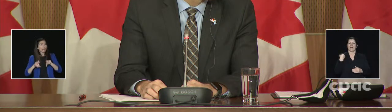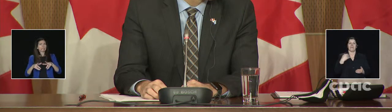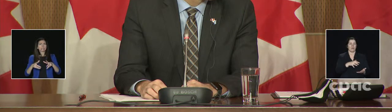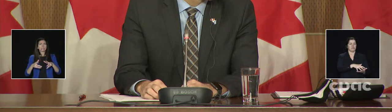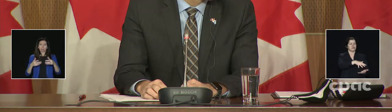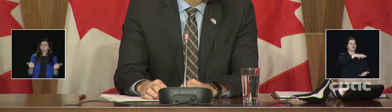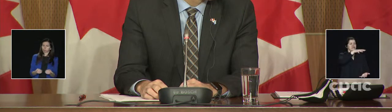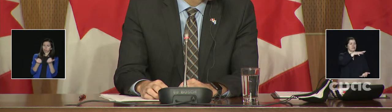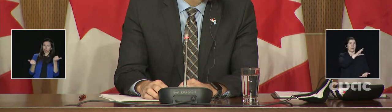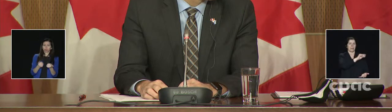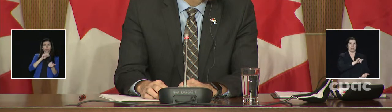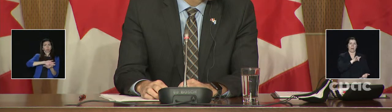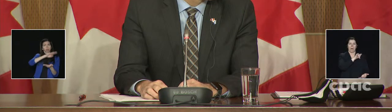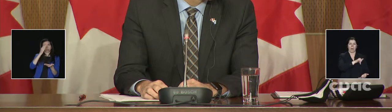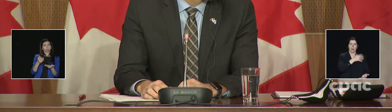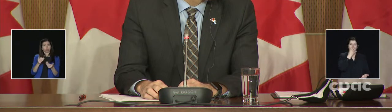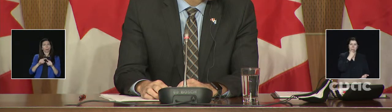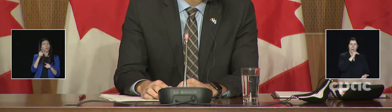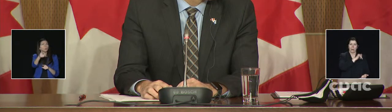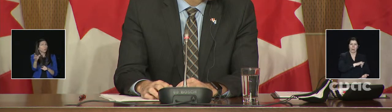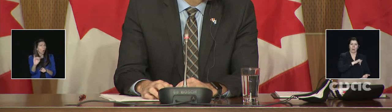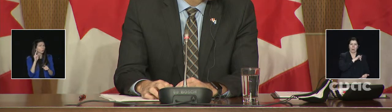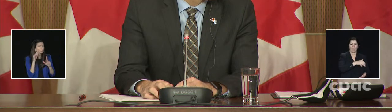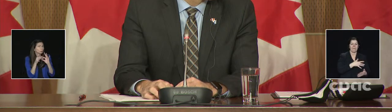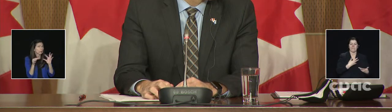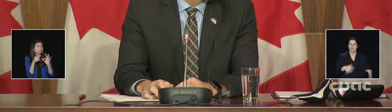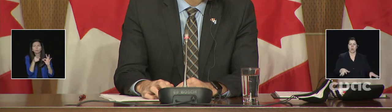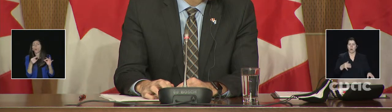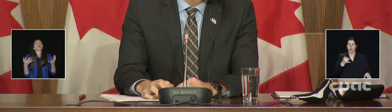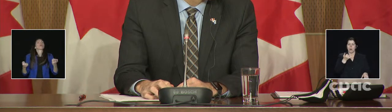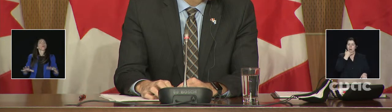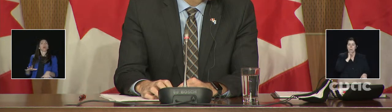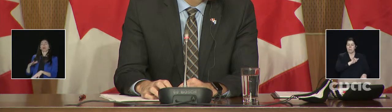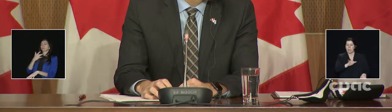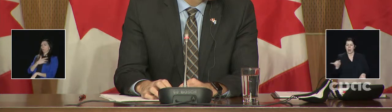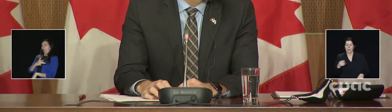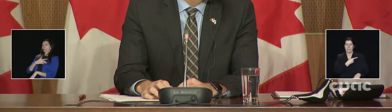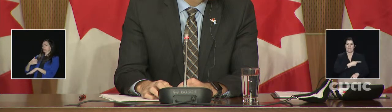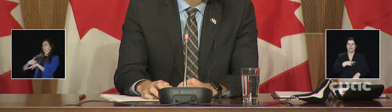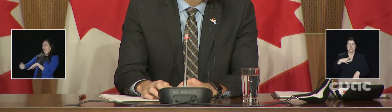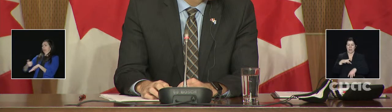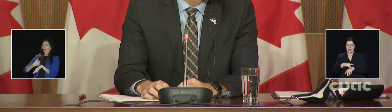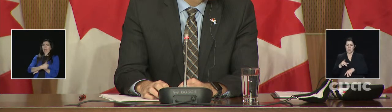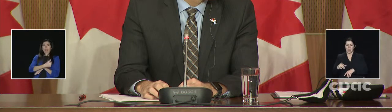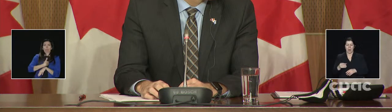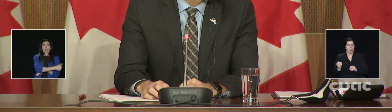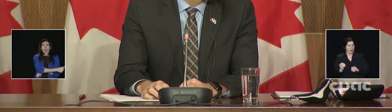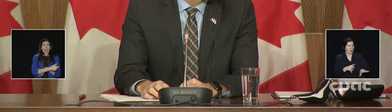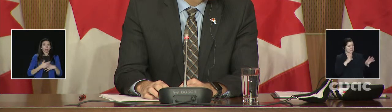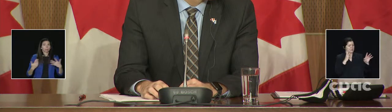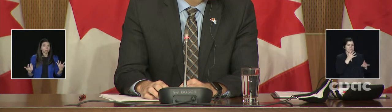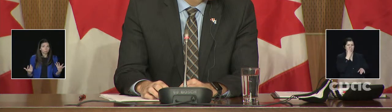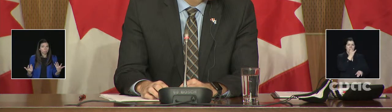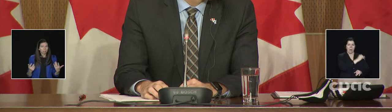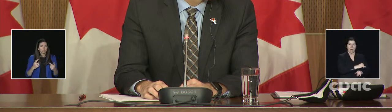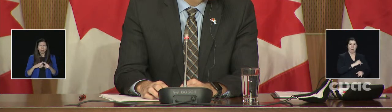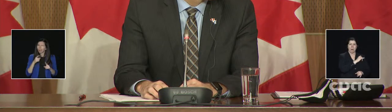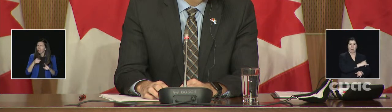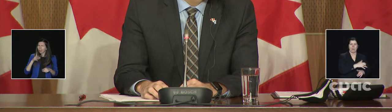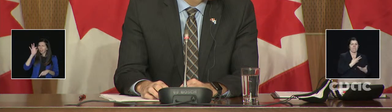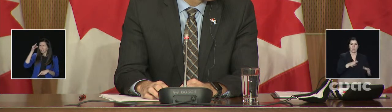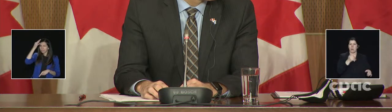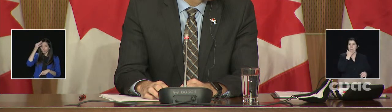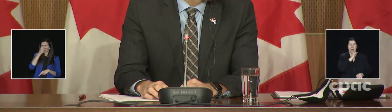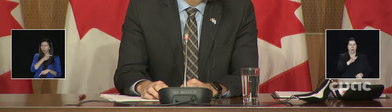and territories for not using them, yet the federal government has delivered nearly $100 million to the provinces and territories. They're going largely